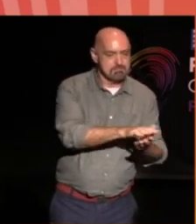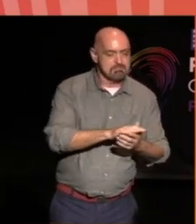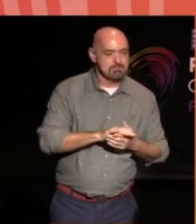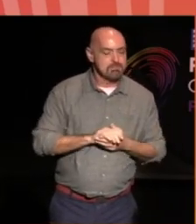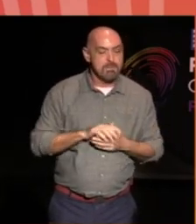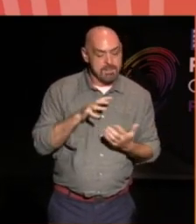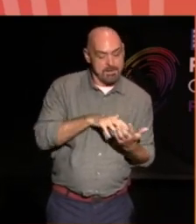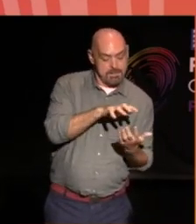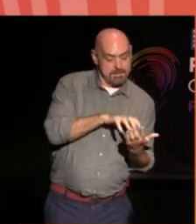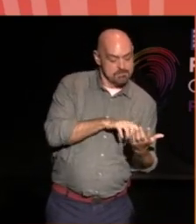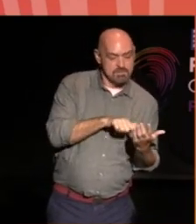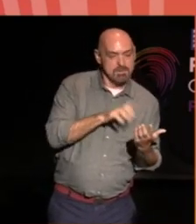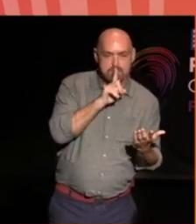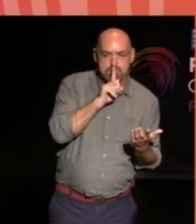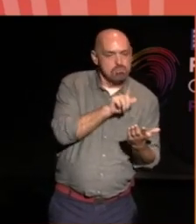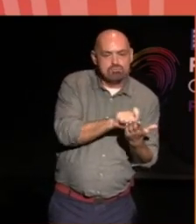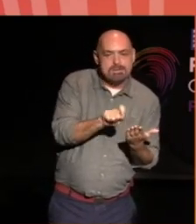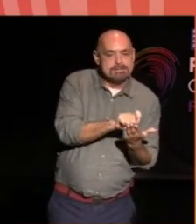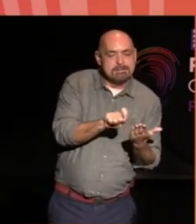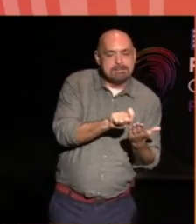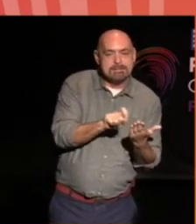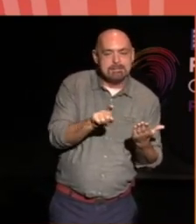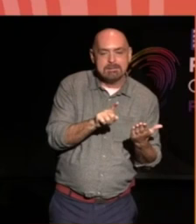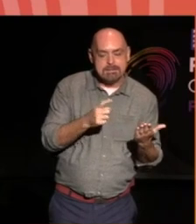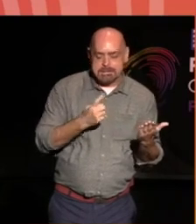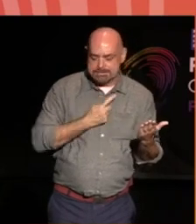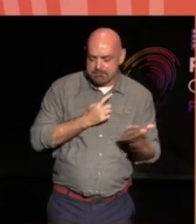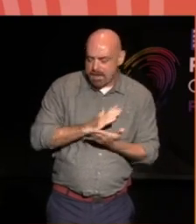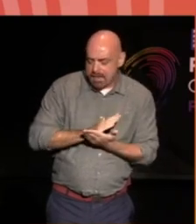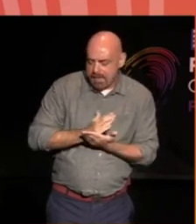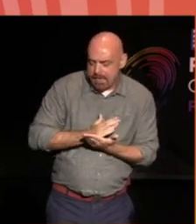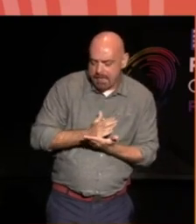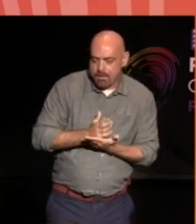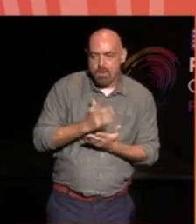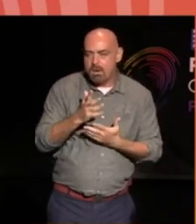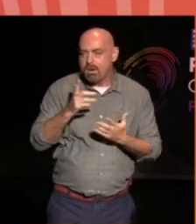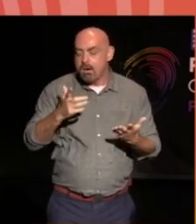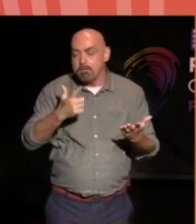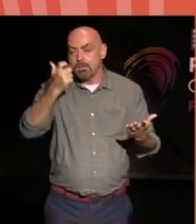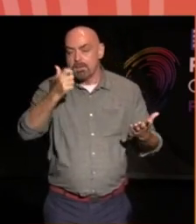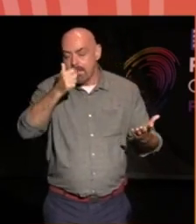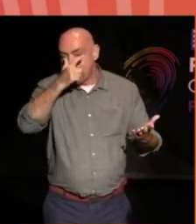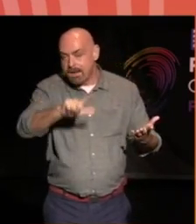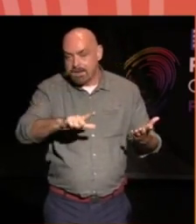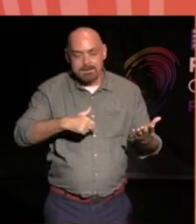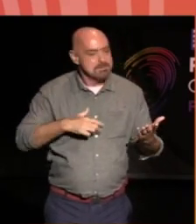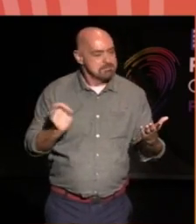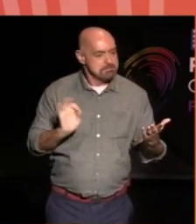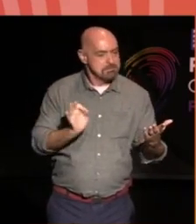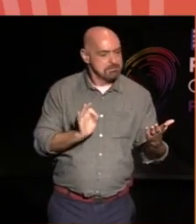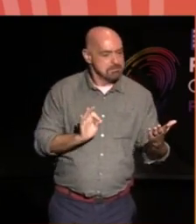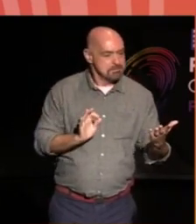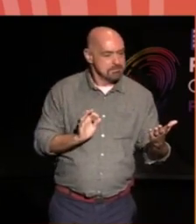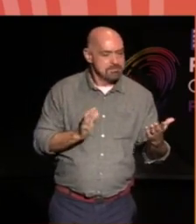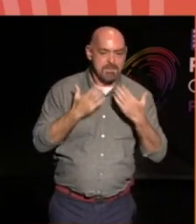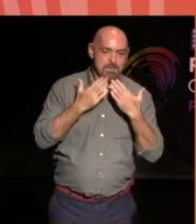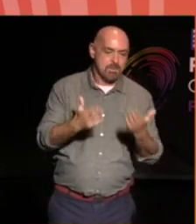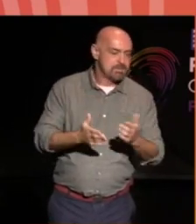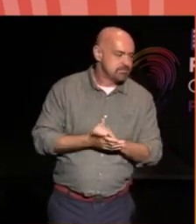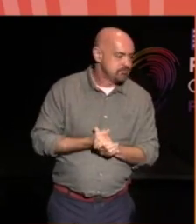This recipe was not written with self-doubt or serendipity in mind. Thank